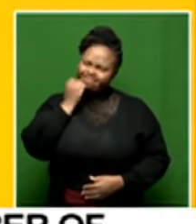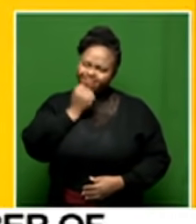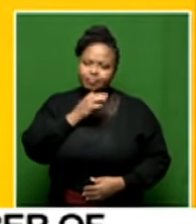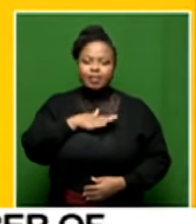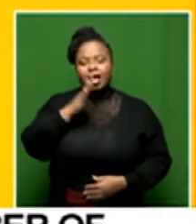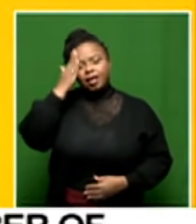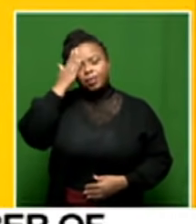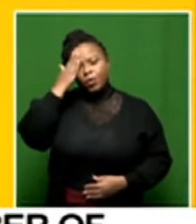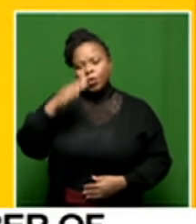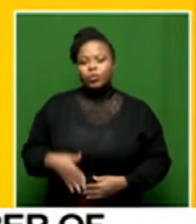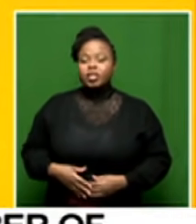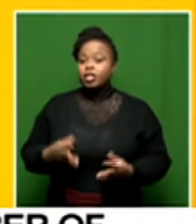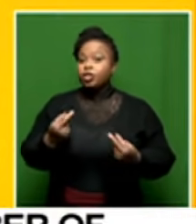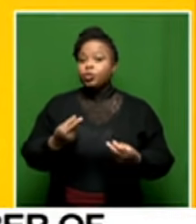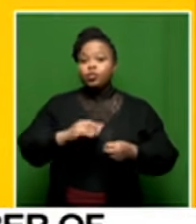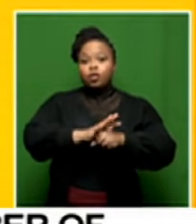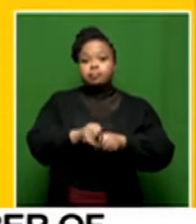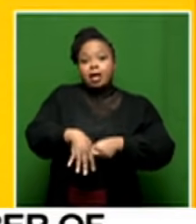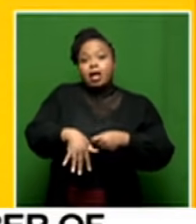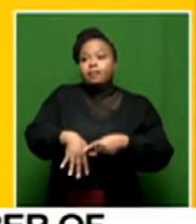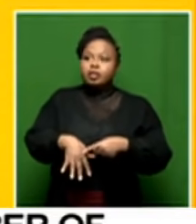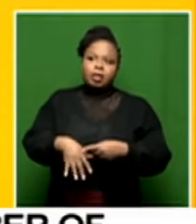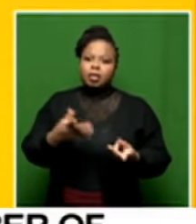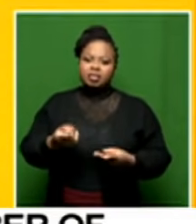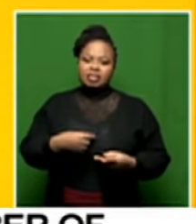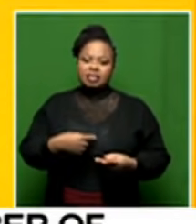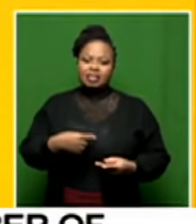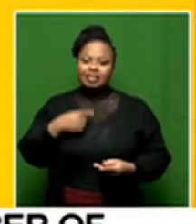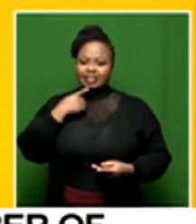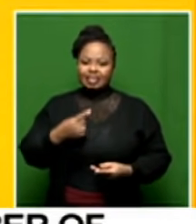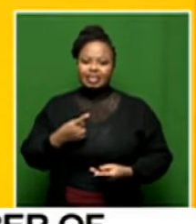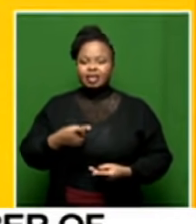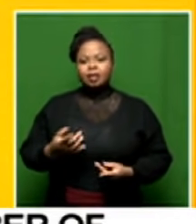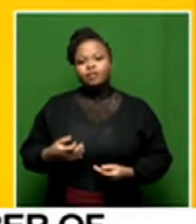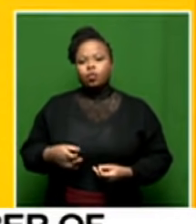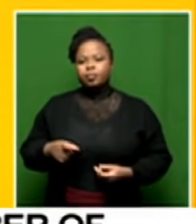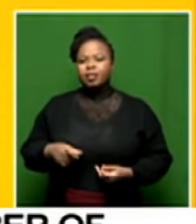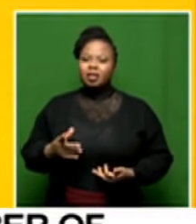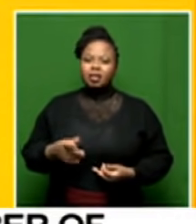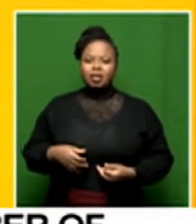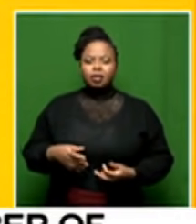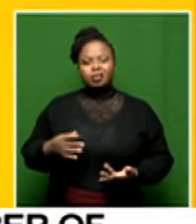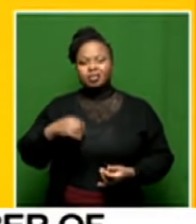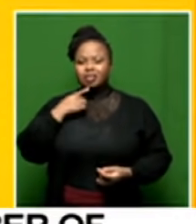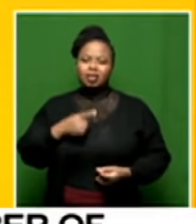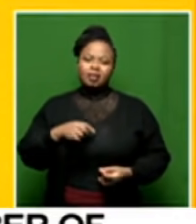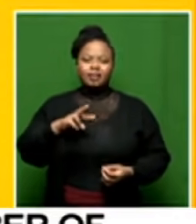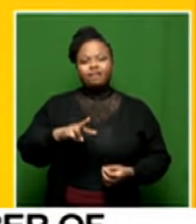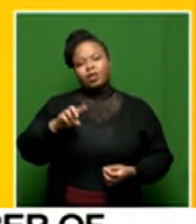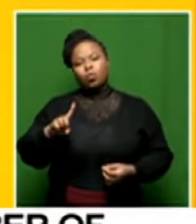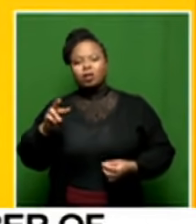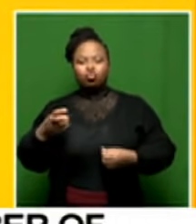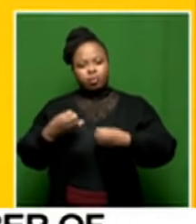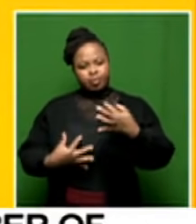that the new strains from the countries of origins have been given letters from the Greek alphabet. I do know that. But I want to